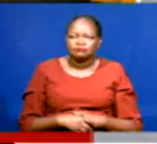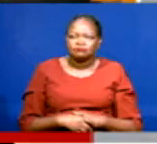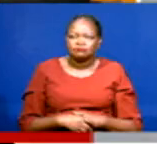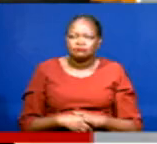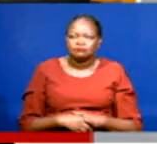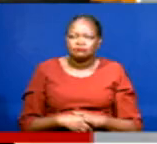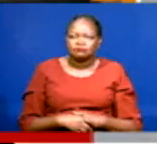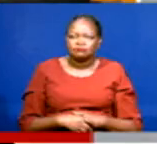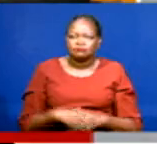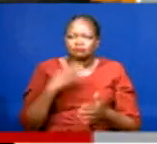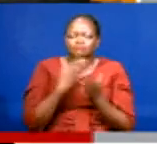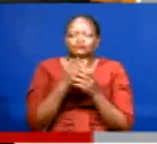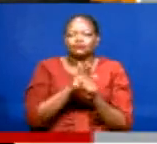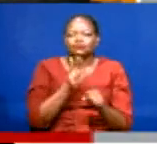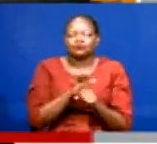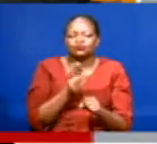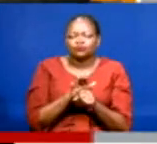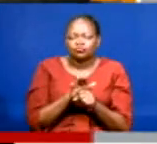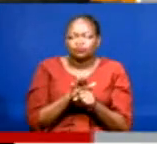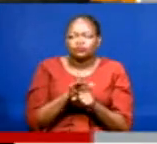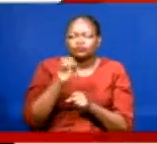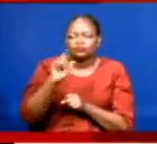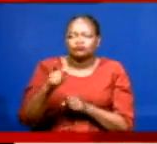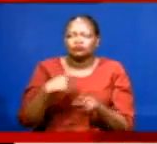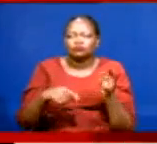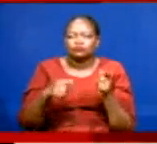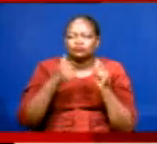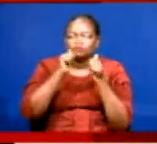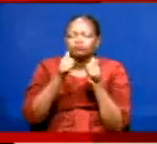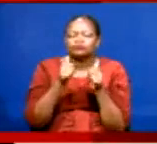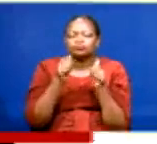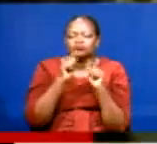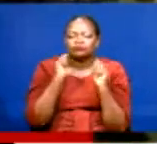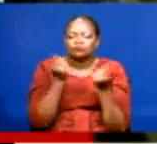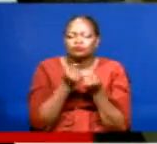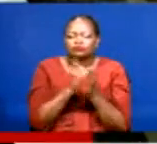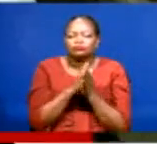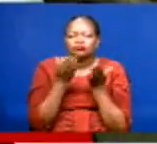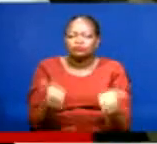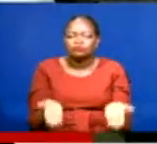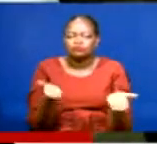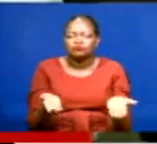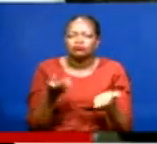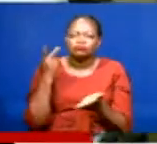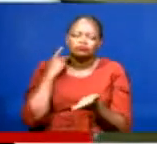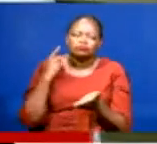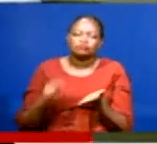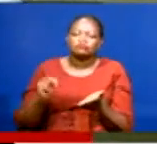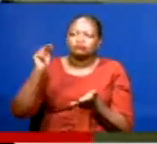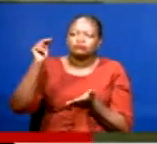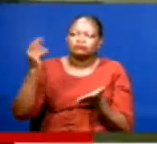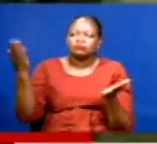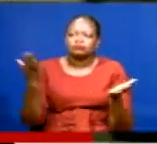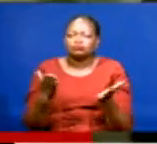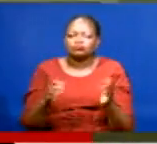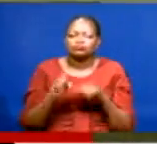Thank you so much, Daniel Wahome, of course, from the sports check team. And of course, we are here in Kariobangi North, where the Box